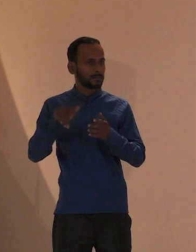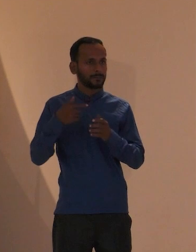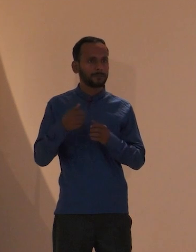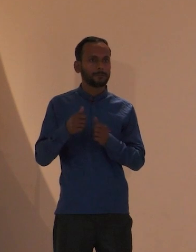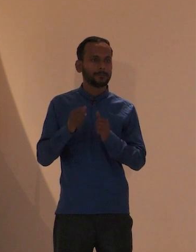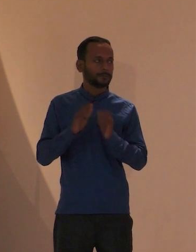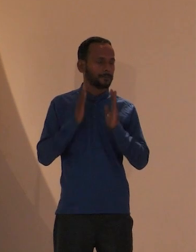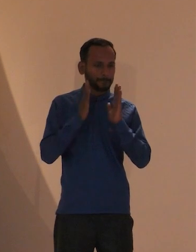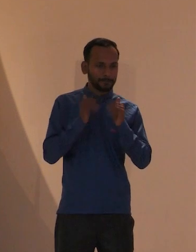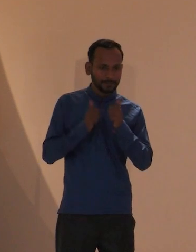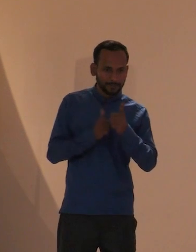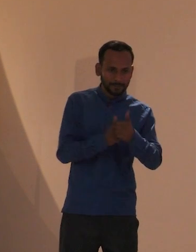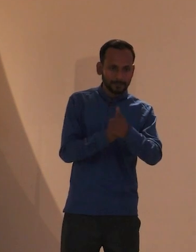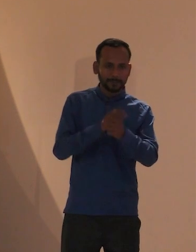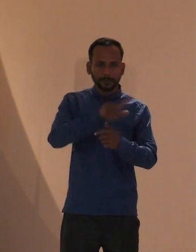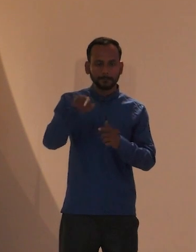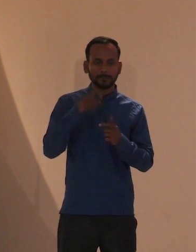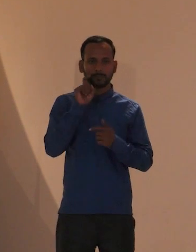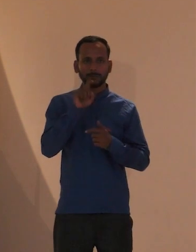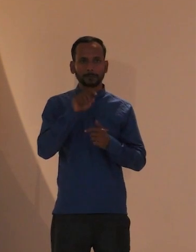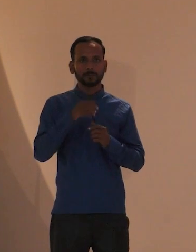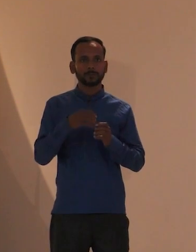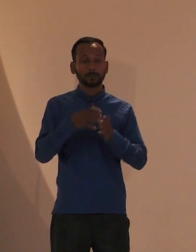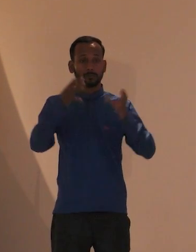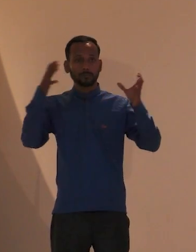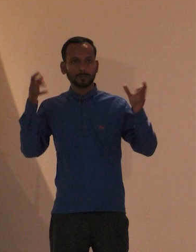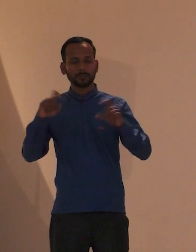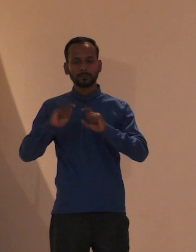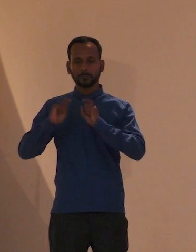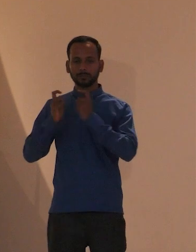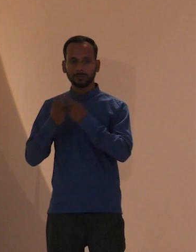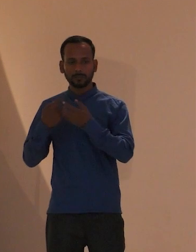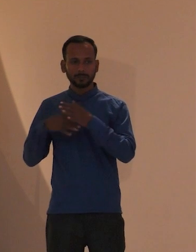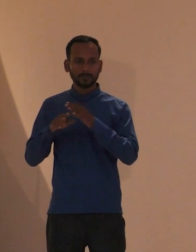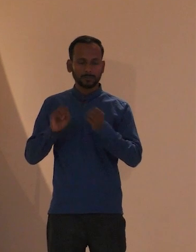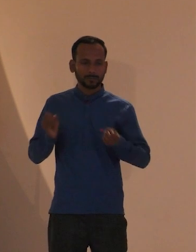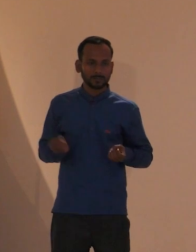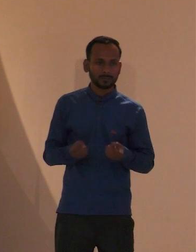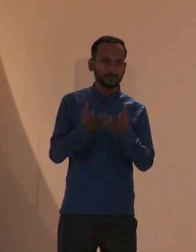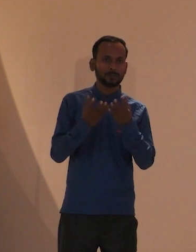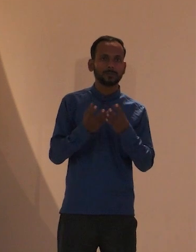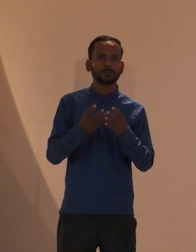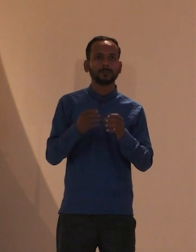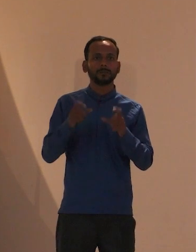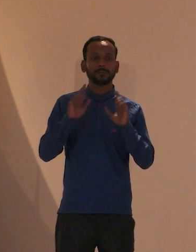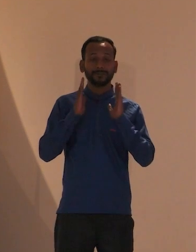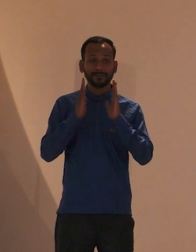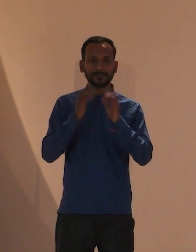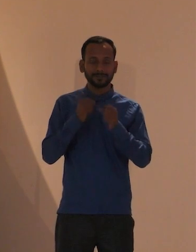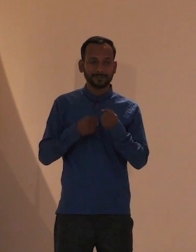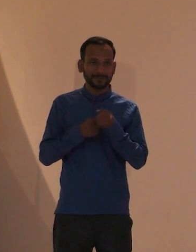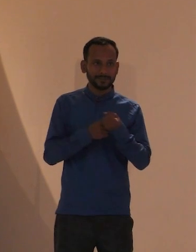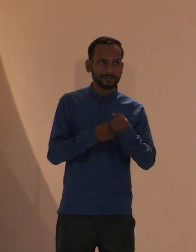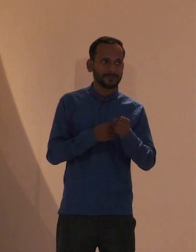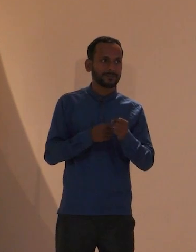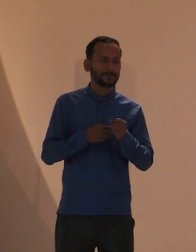us. Many people asked me how big a team do I have. Initially it was just me, but it was the guidance of the